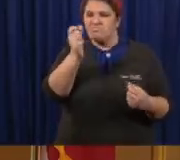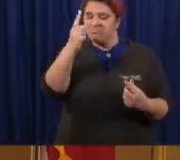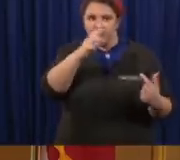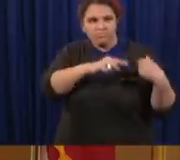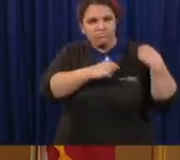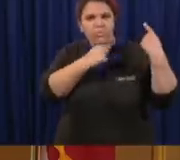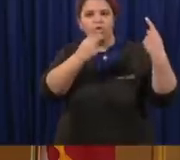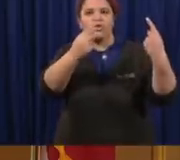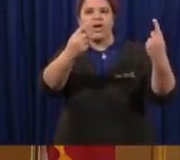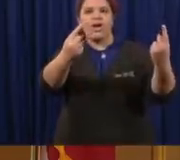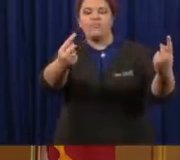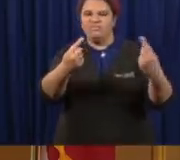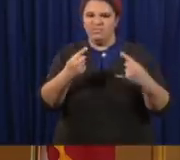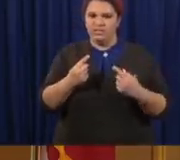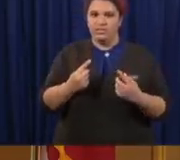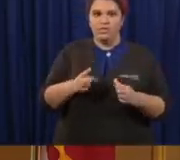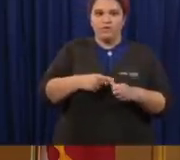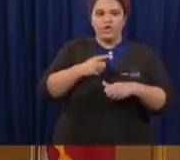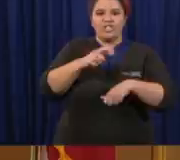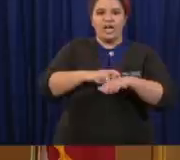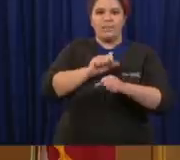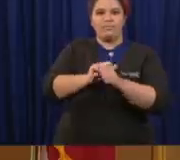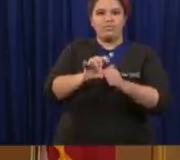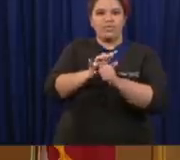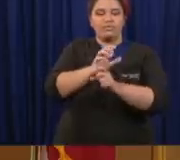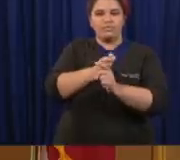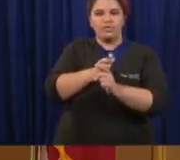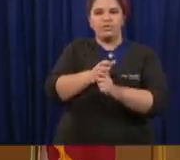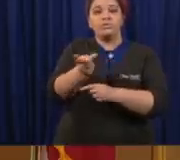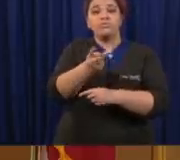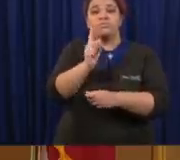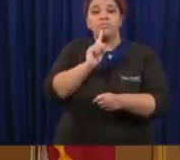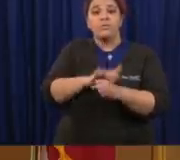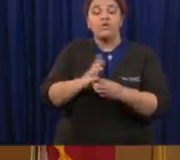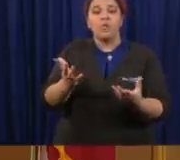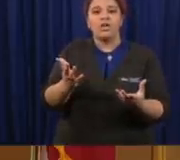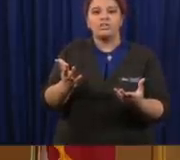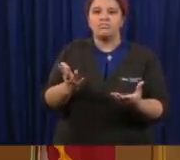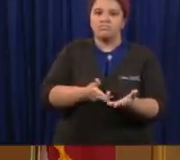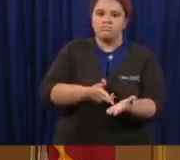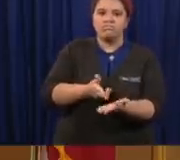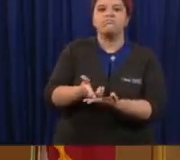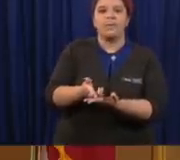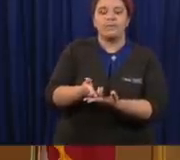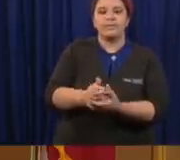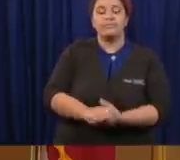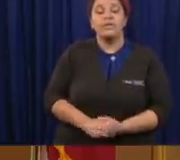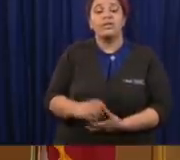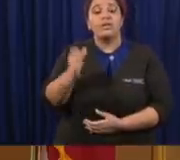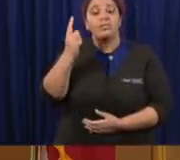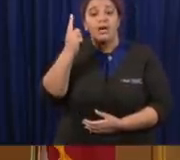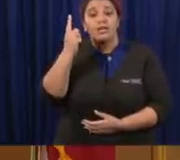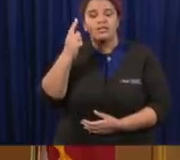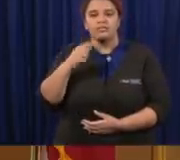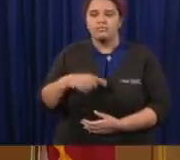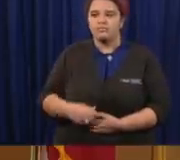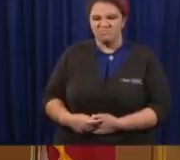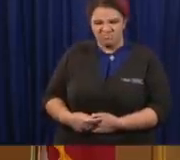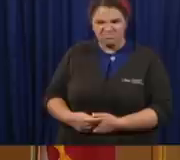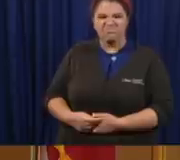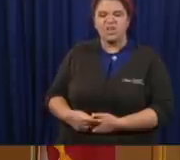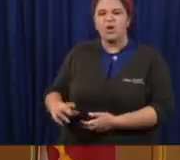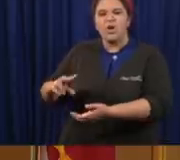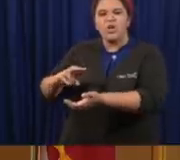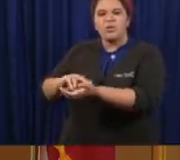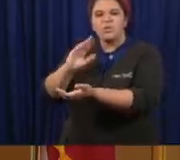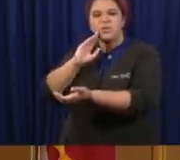yet the Ohio Health Department is not reporting the number of deaths in nursing homes. The state is also not